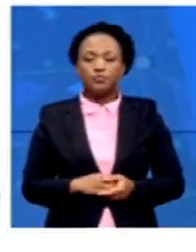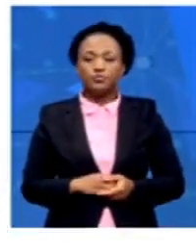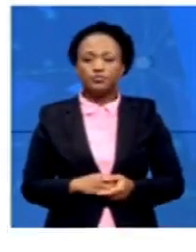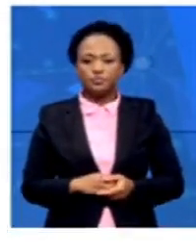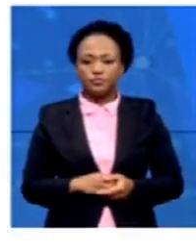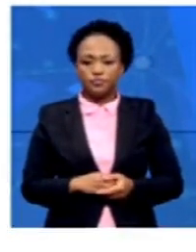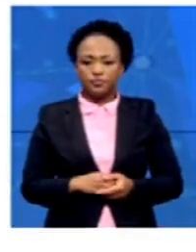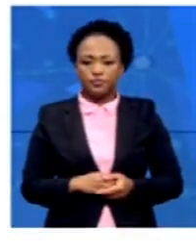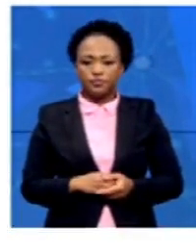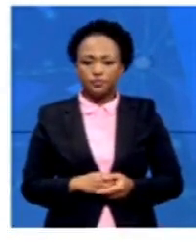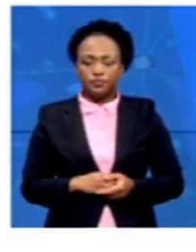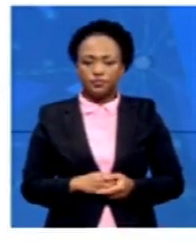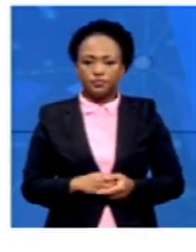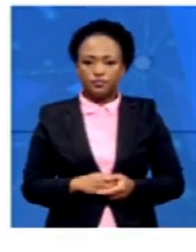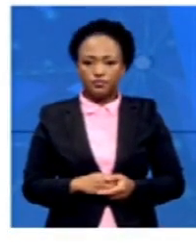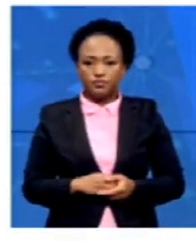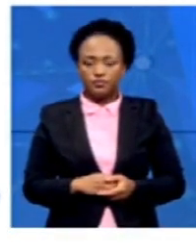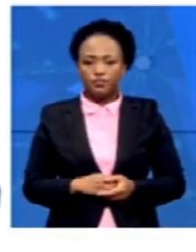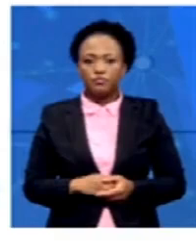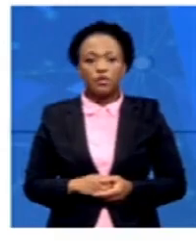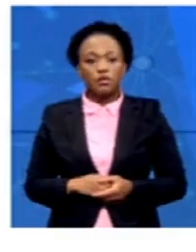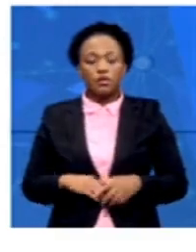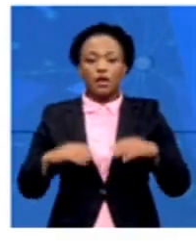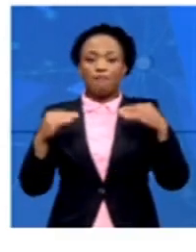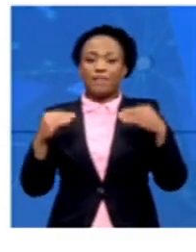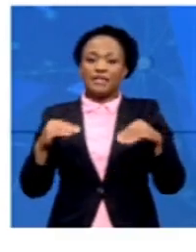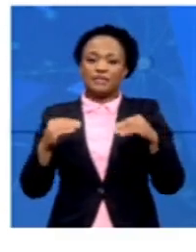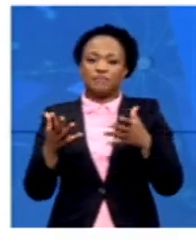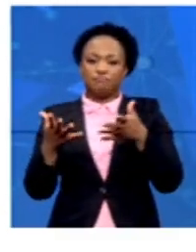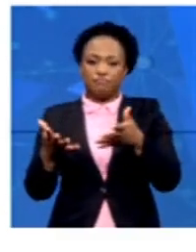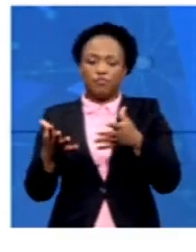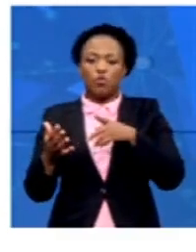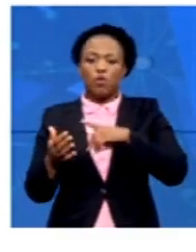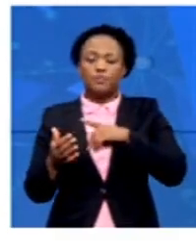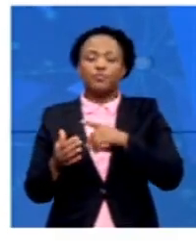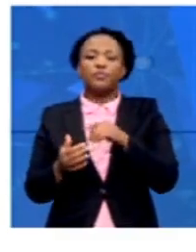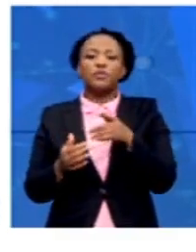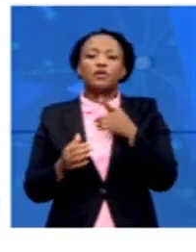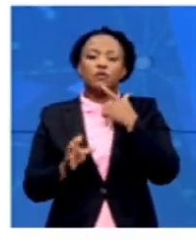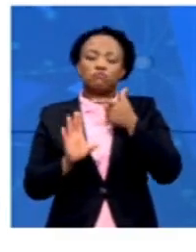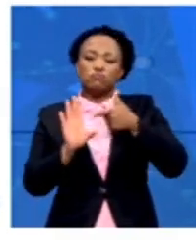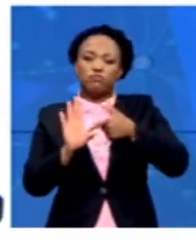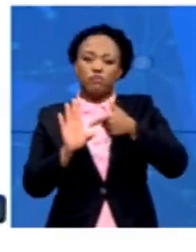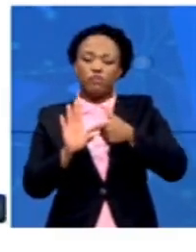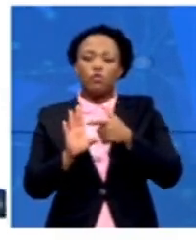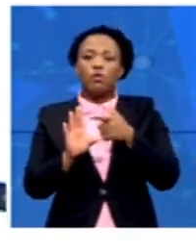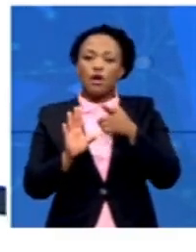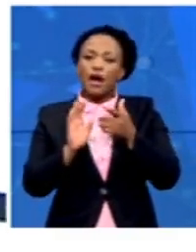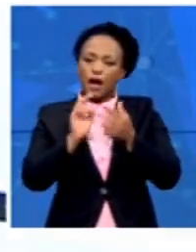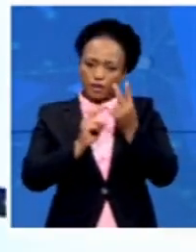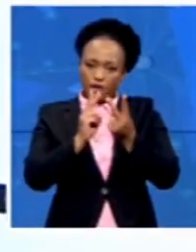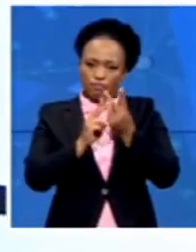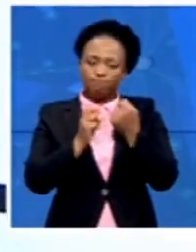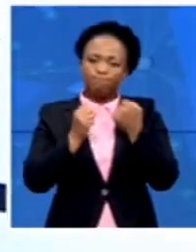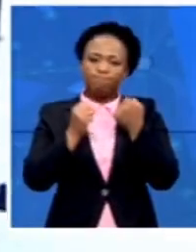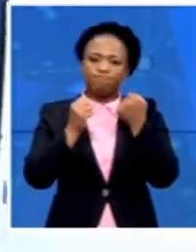There's a hive of activity at the Salvokop Shell Garage as the Sun Chaser team hits the road once again, testing a fourth